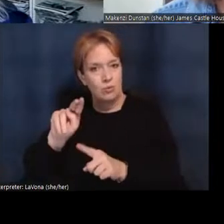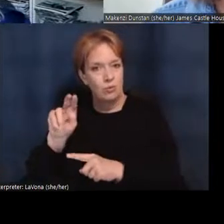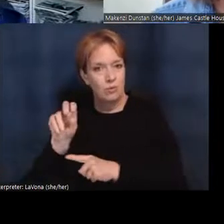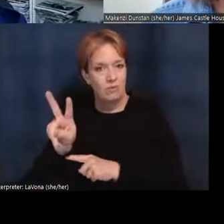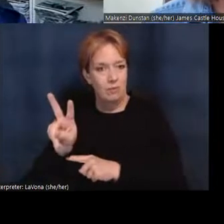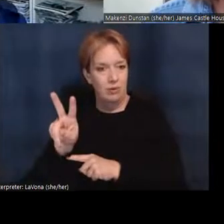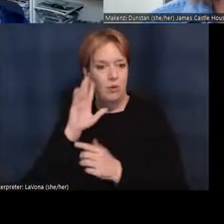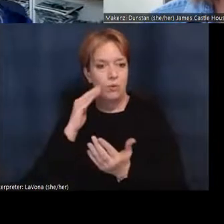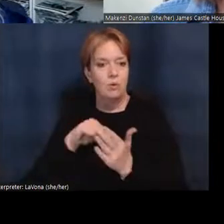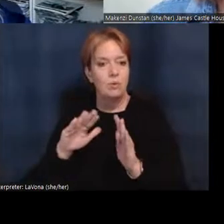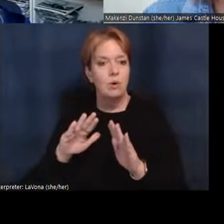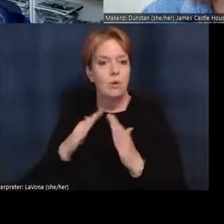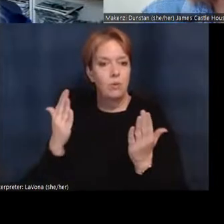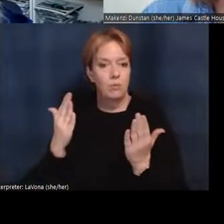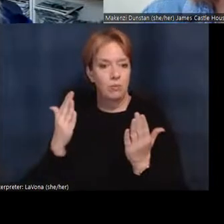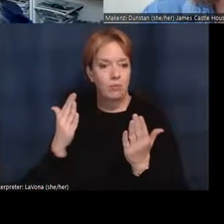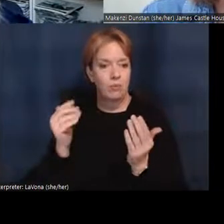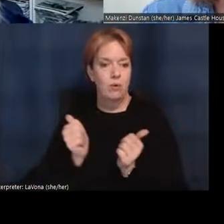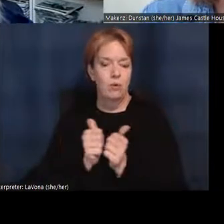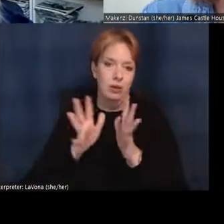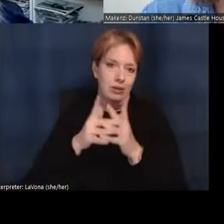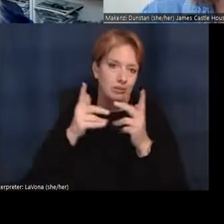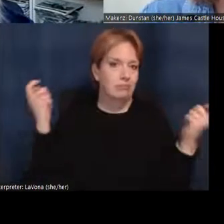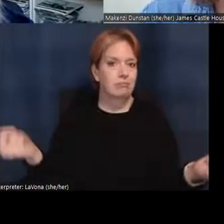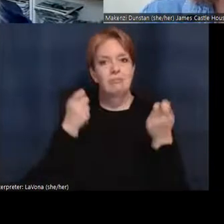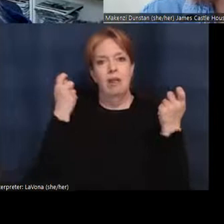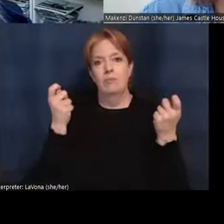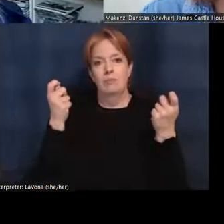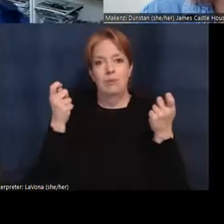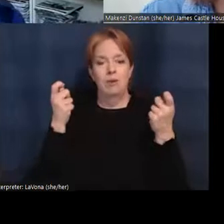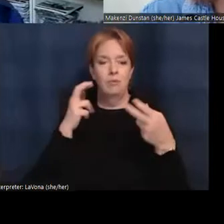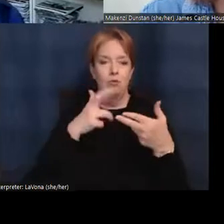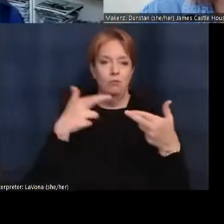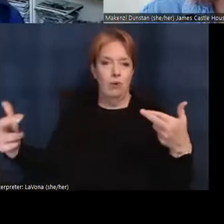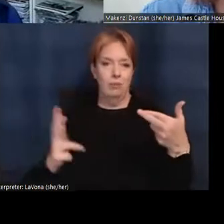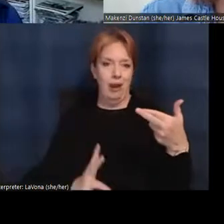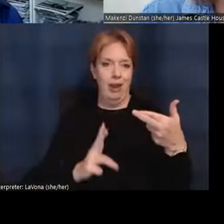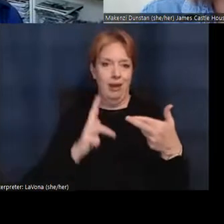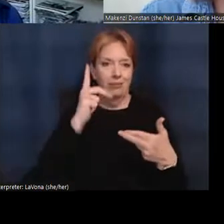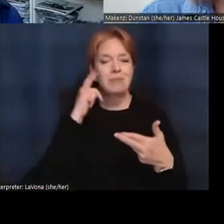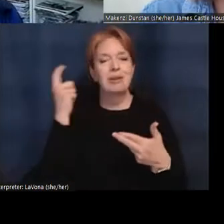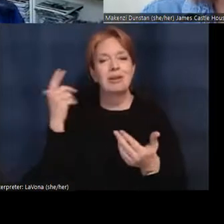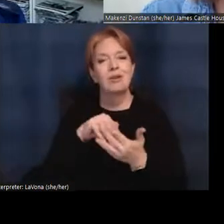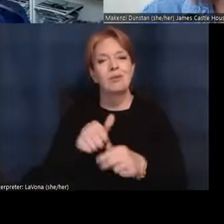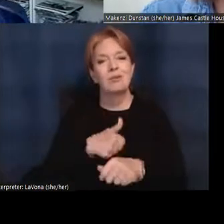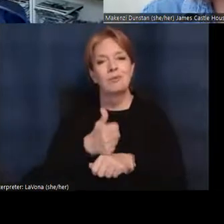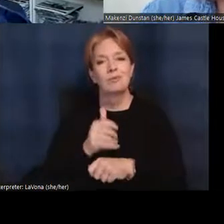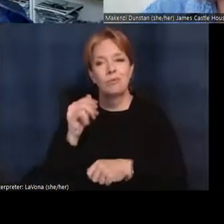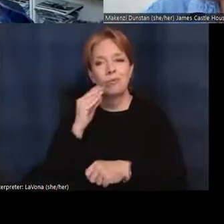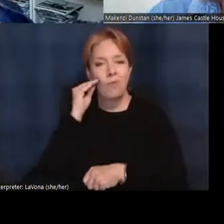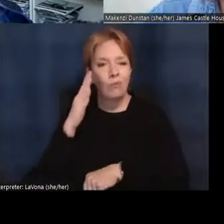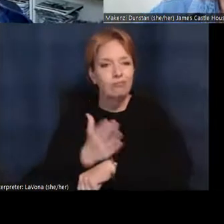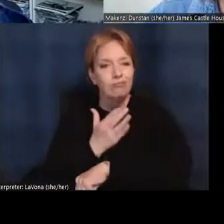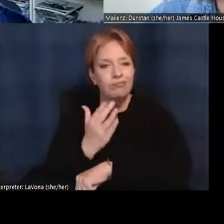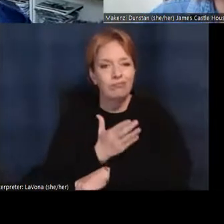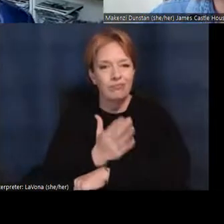with a very celebratory ribbon cutting following the completion of the restoration of the Norton House. That's